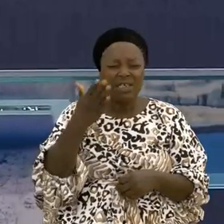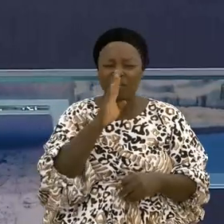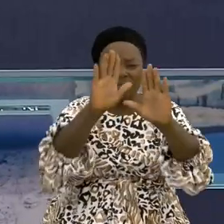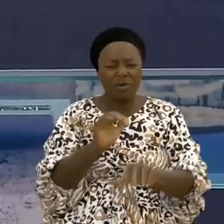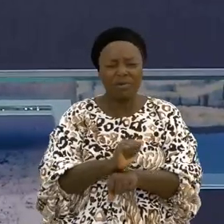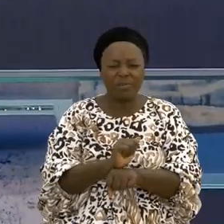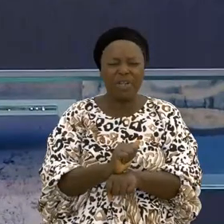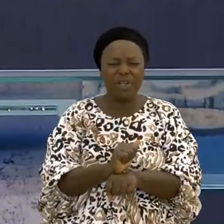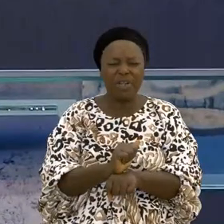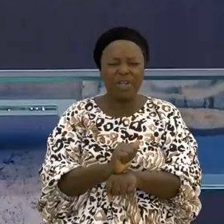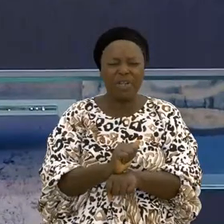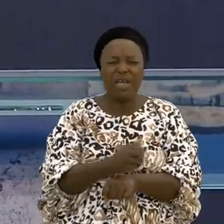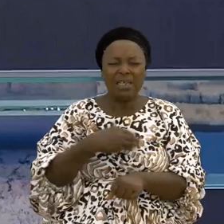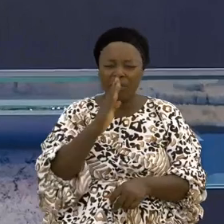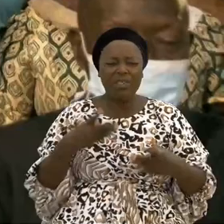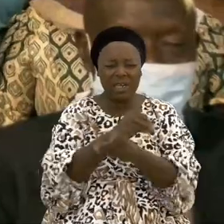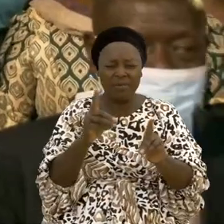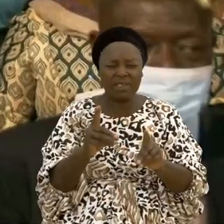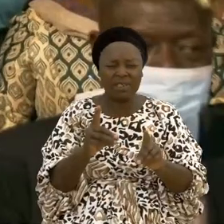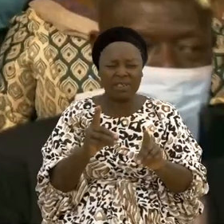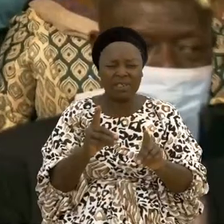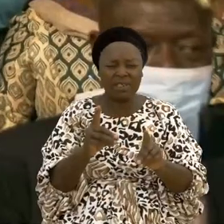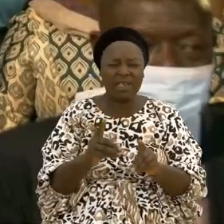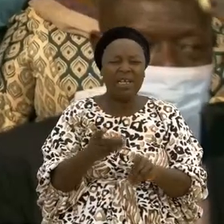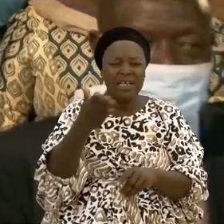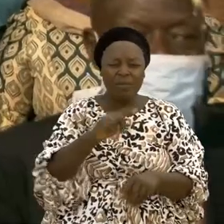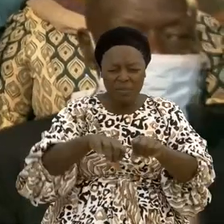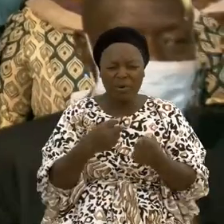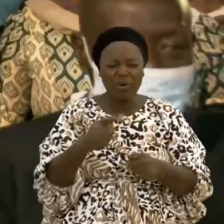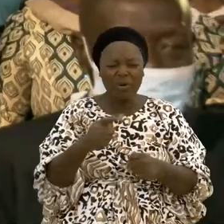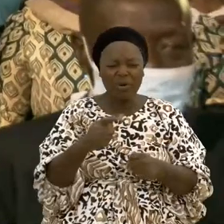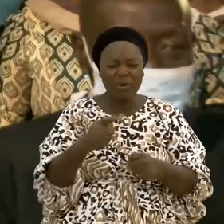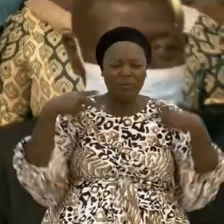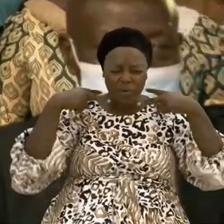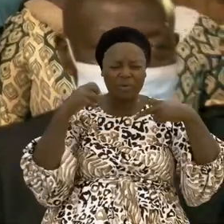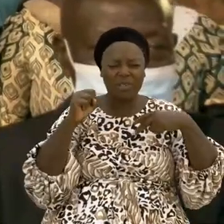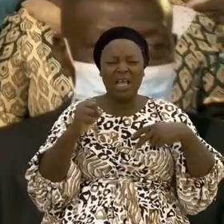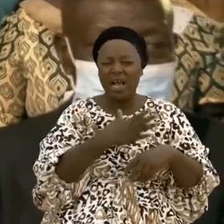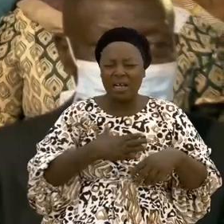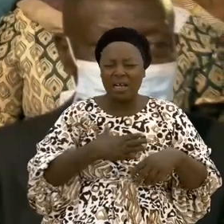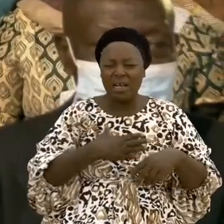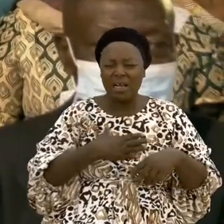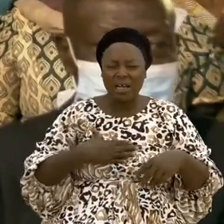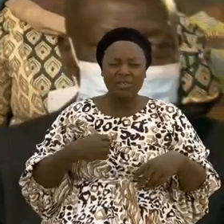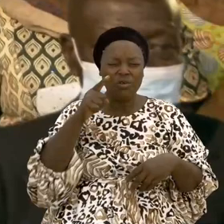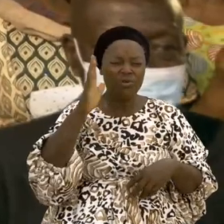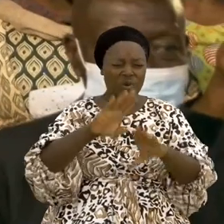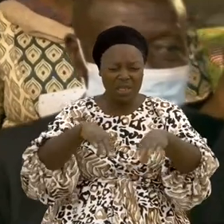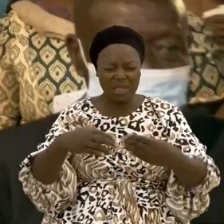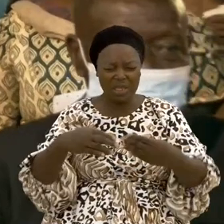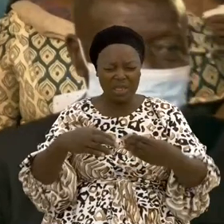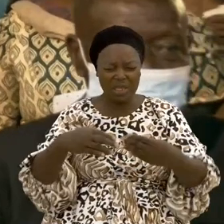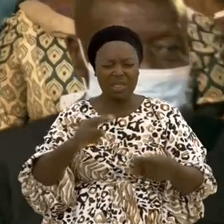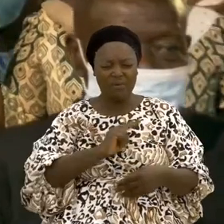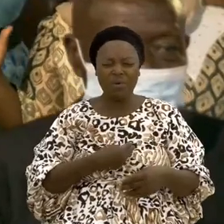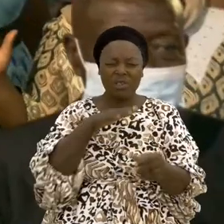miracle. There will be deliverance. There will be the breaking of yokes. And you will give us